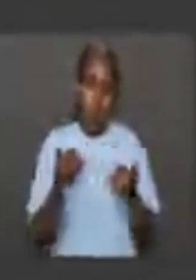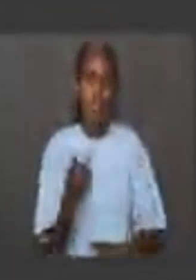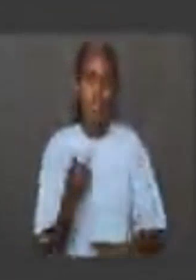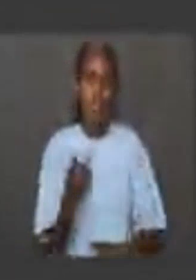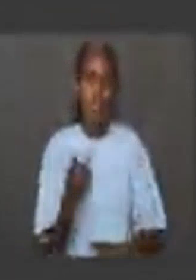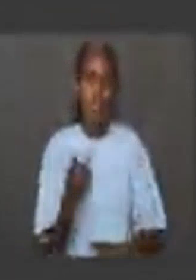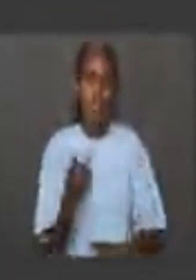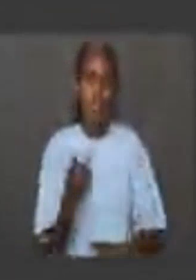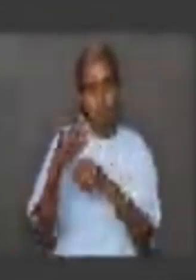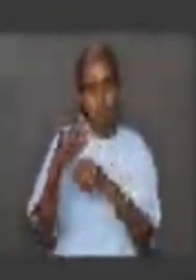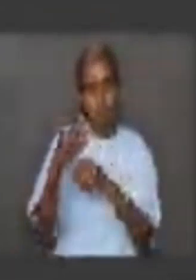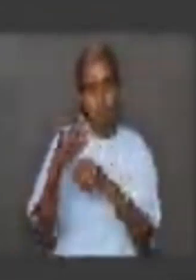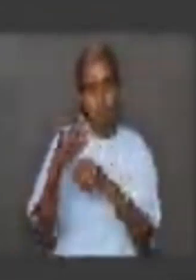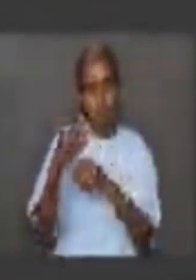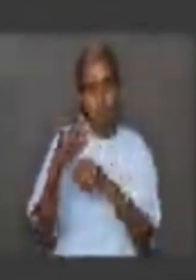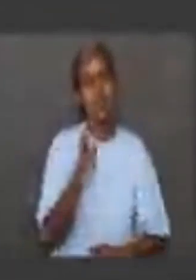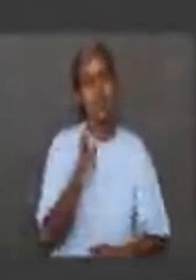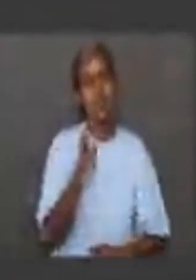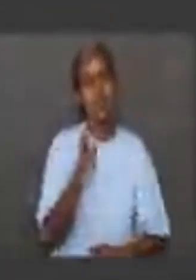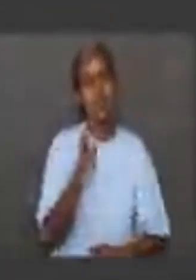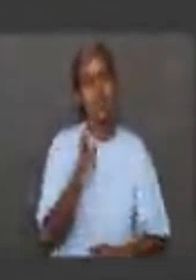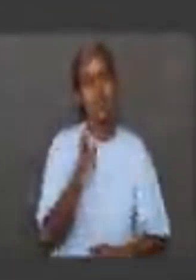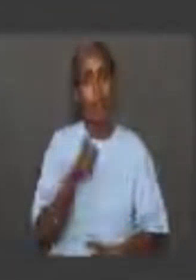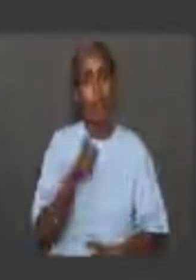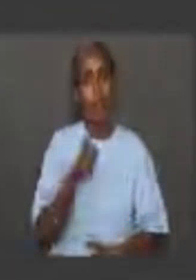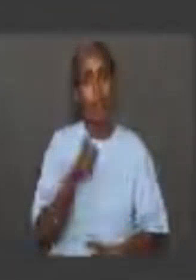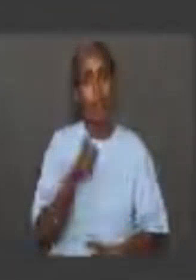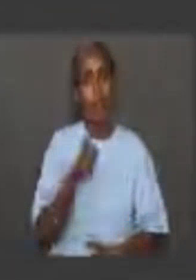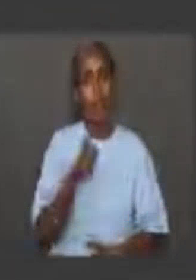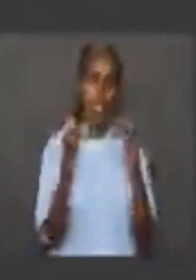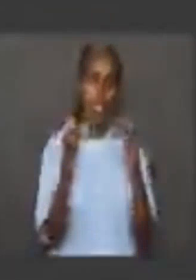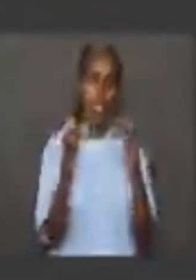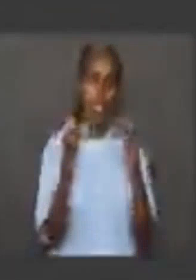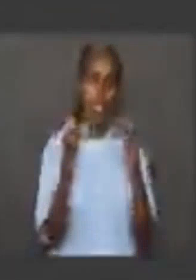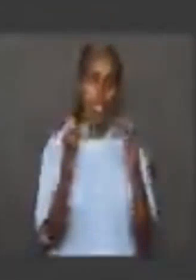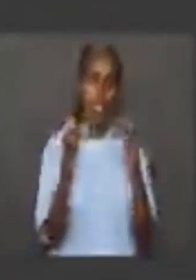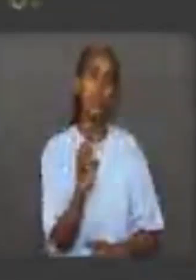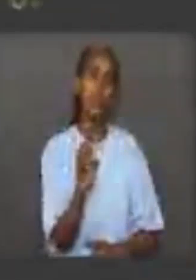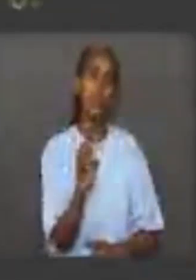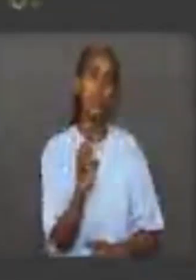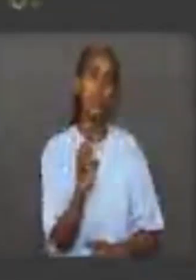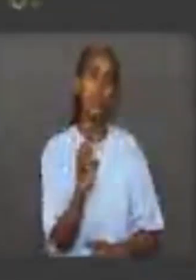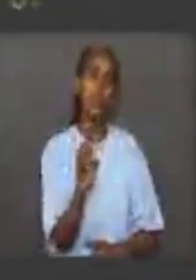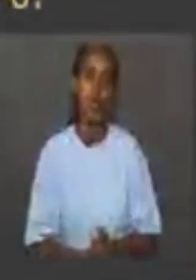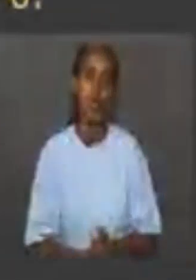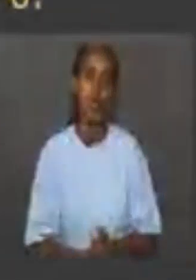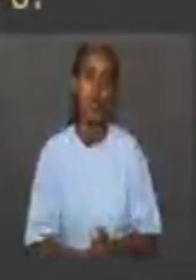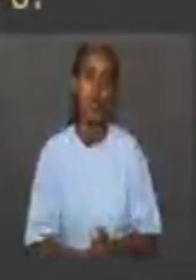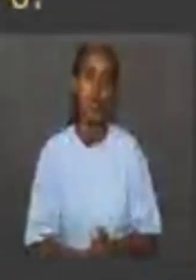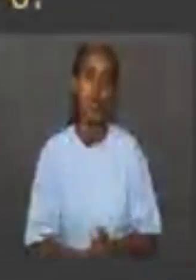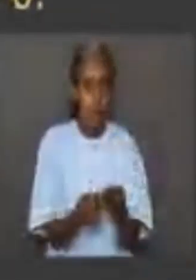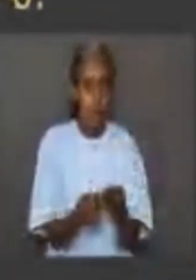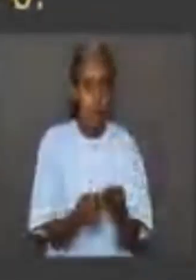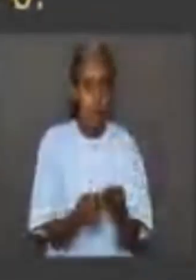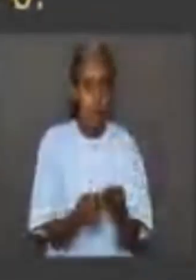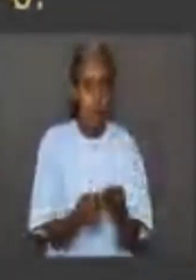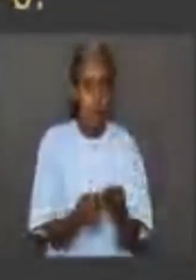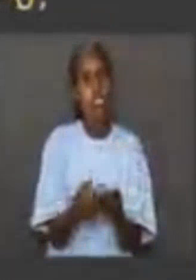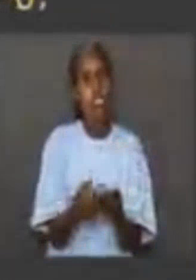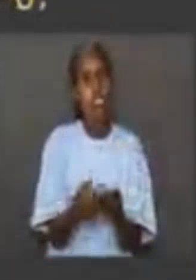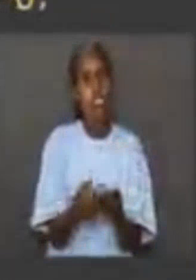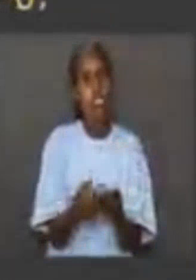a, since a does not equal 0. Therefore, the only